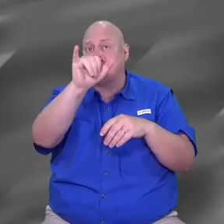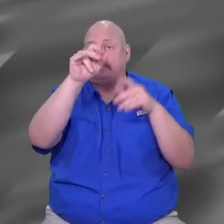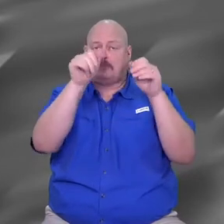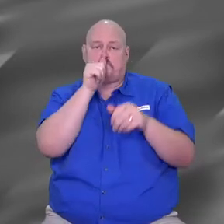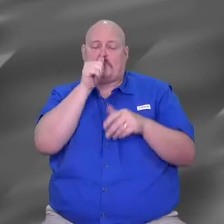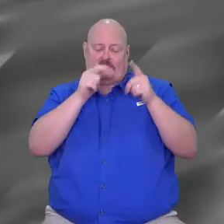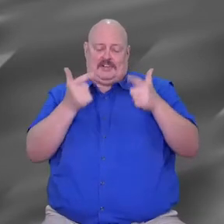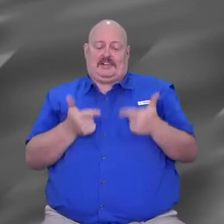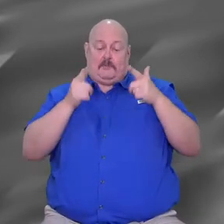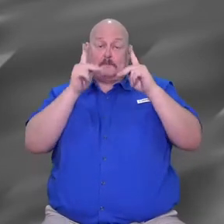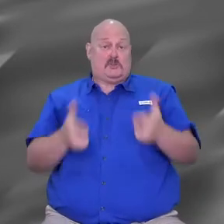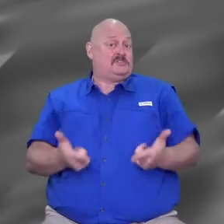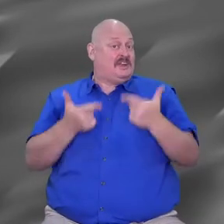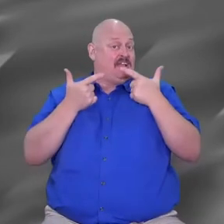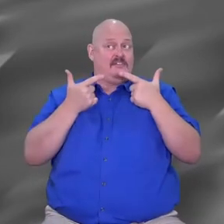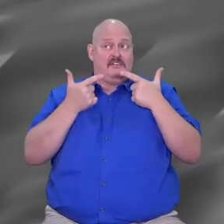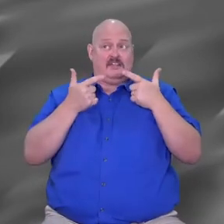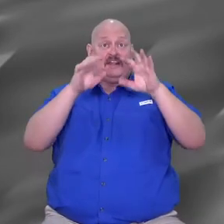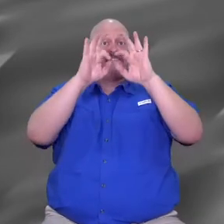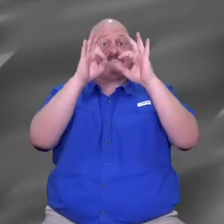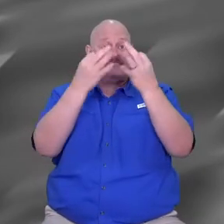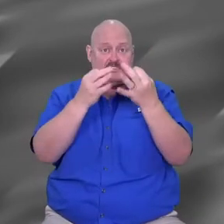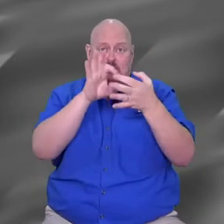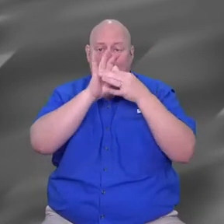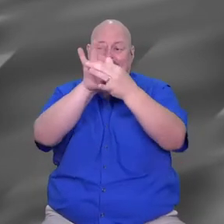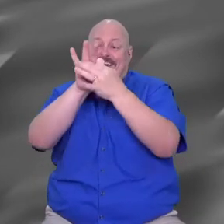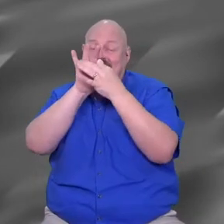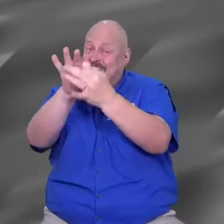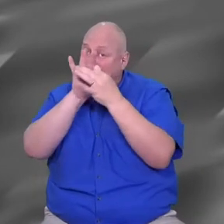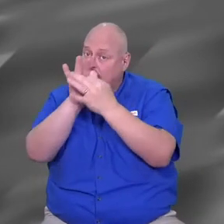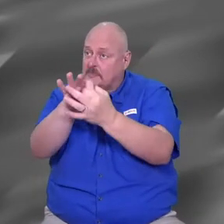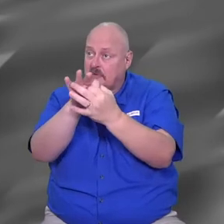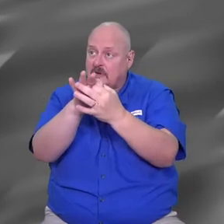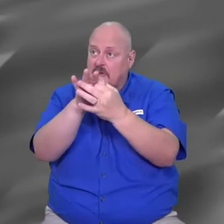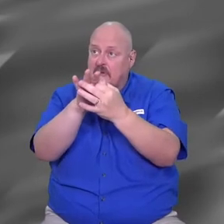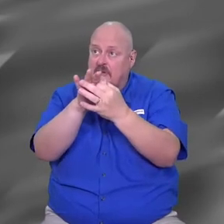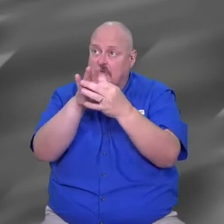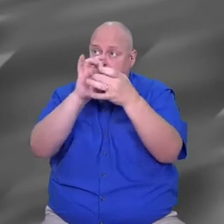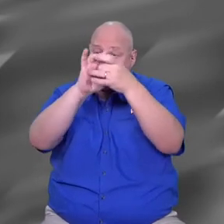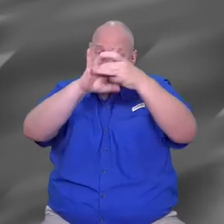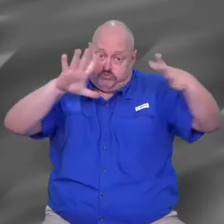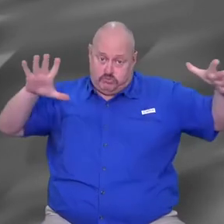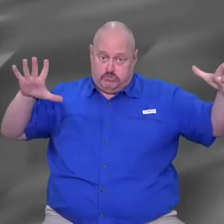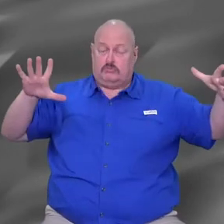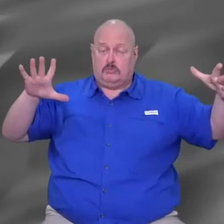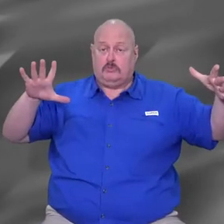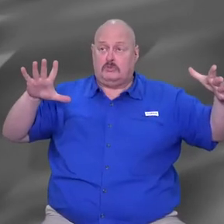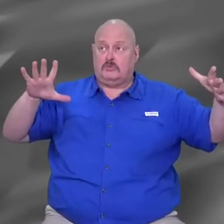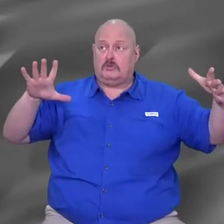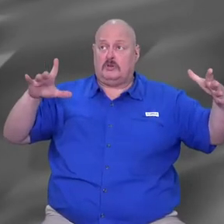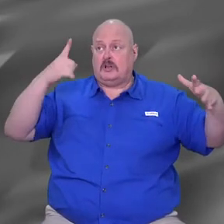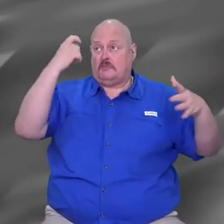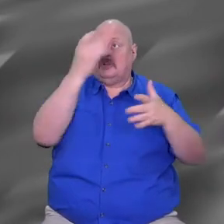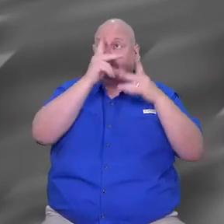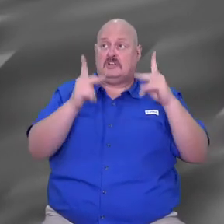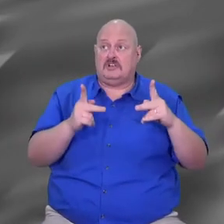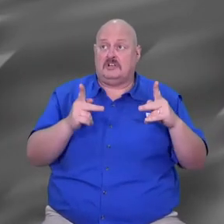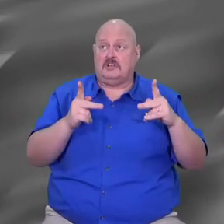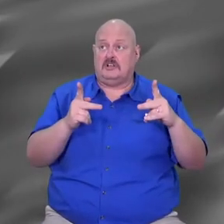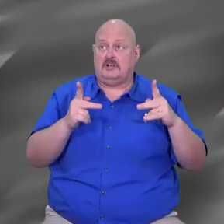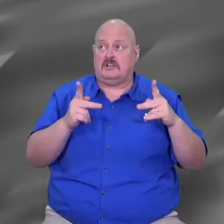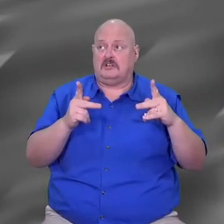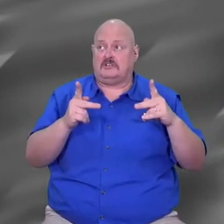private life, one's personal life, families, relationships that come apart at the seams because somebody is with somebody they